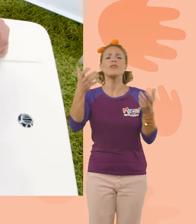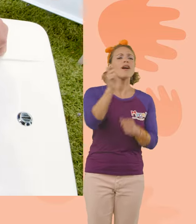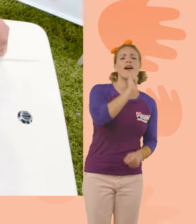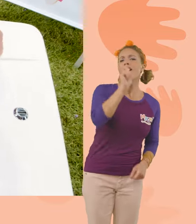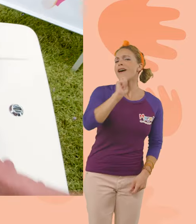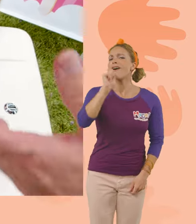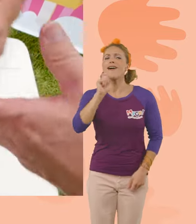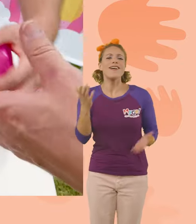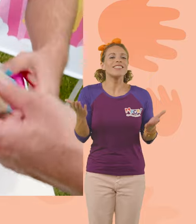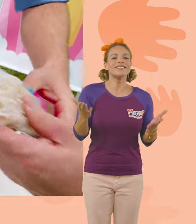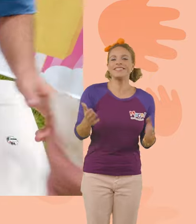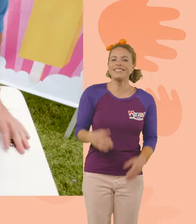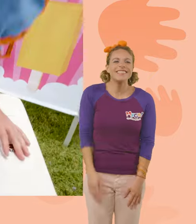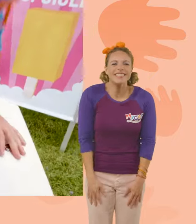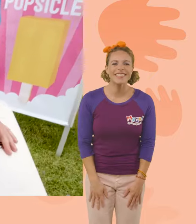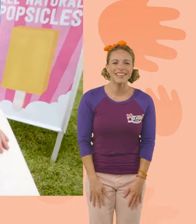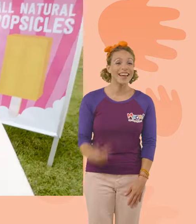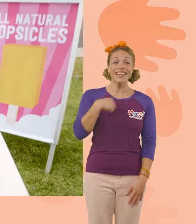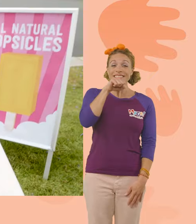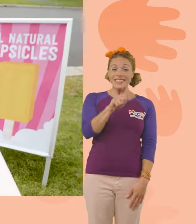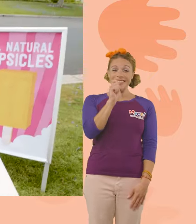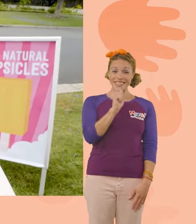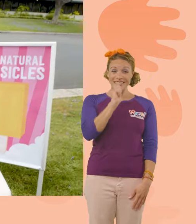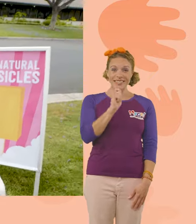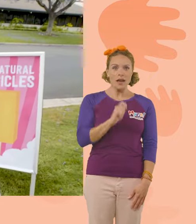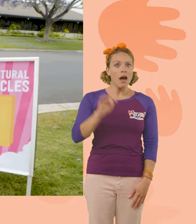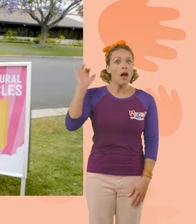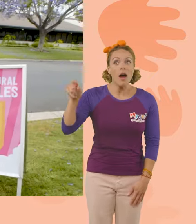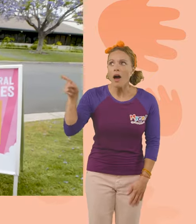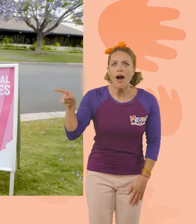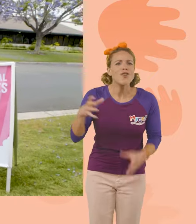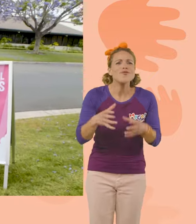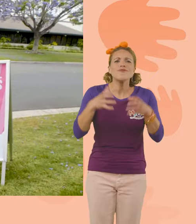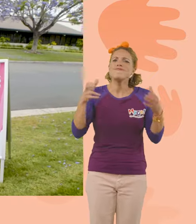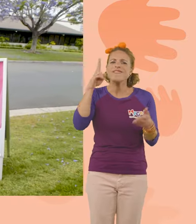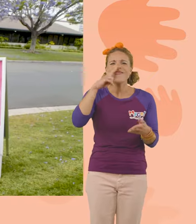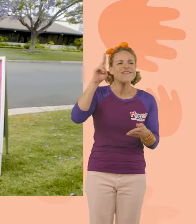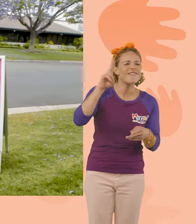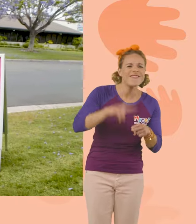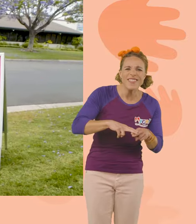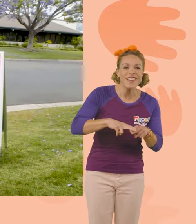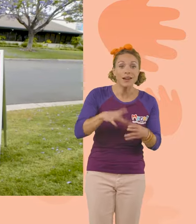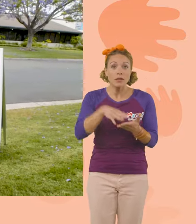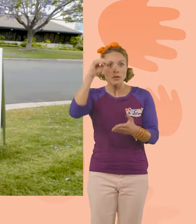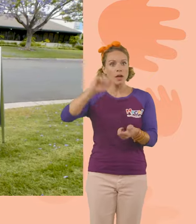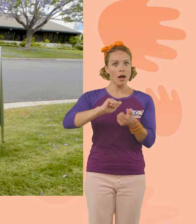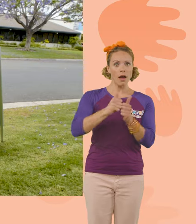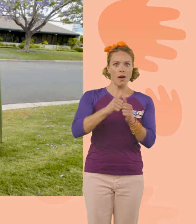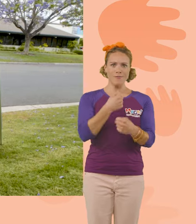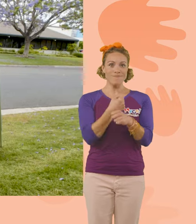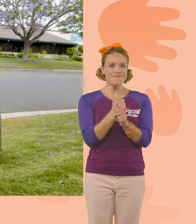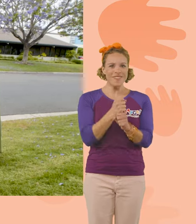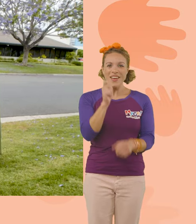Popsicles, popsicles, who wants a popsicle? I love popsicles, and that was so